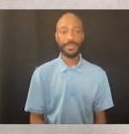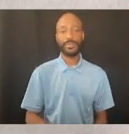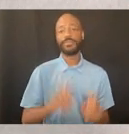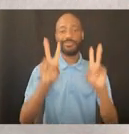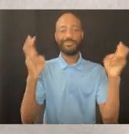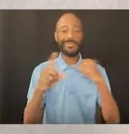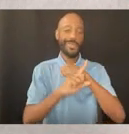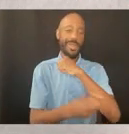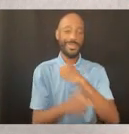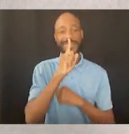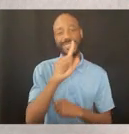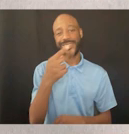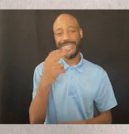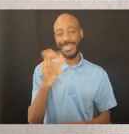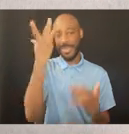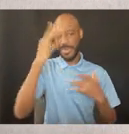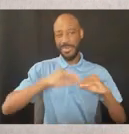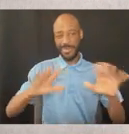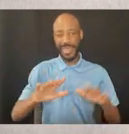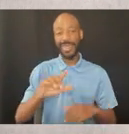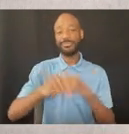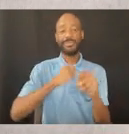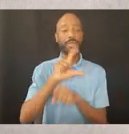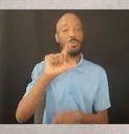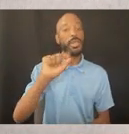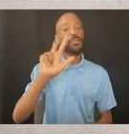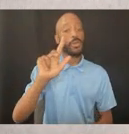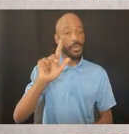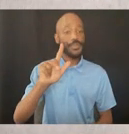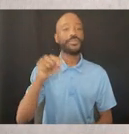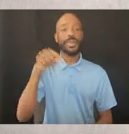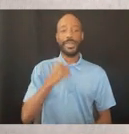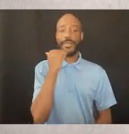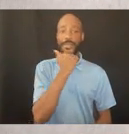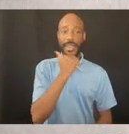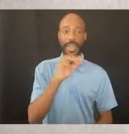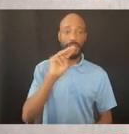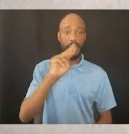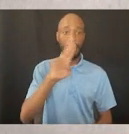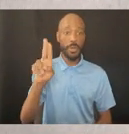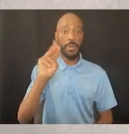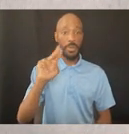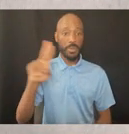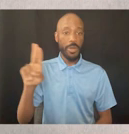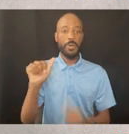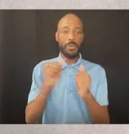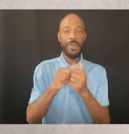Garbage is the Plague, 2023. This is a fabric muumuu with mixed media face